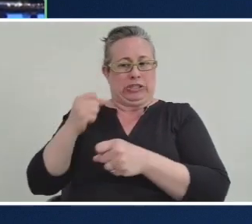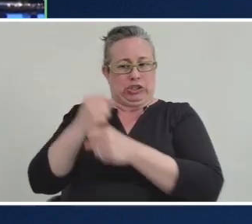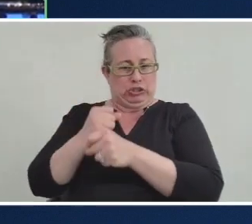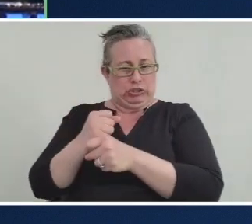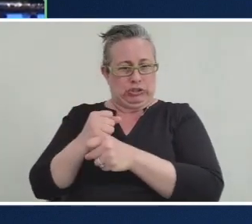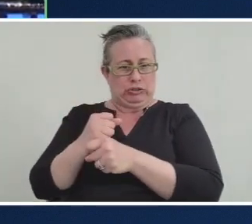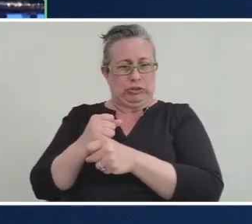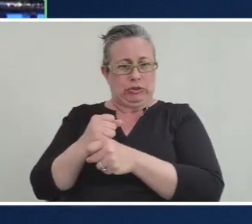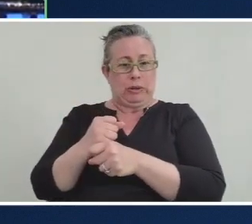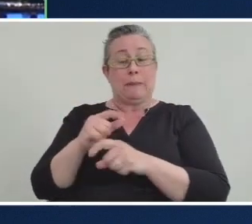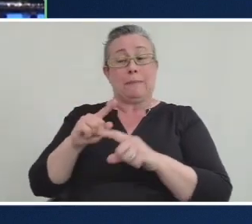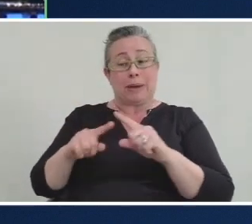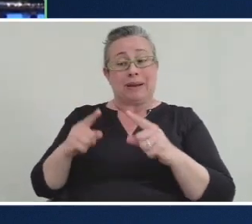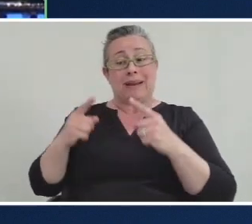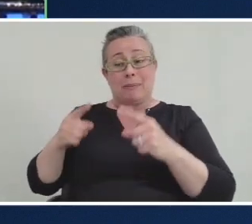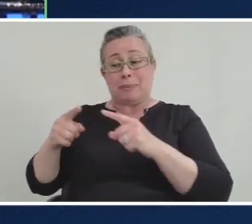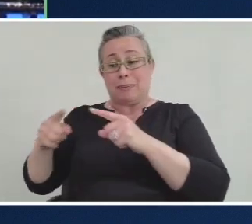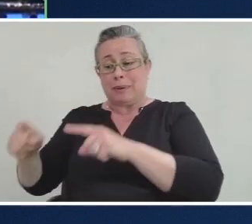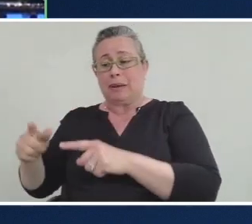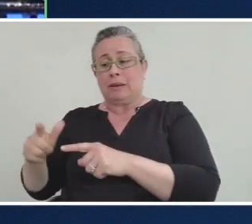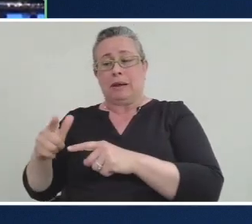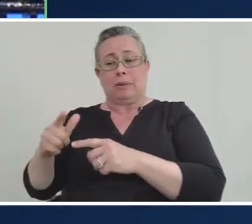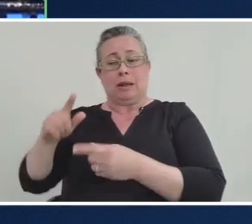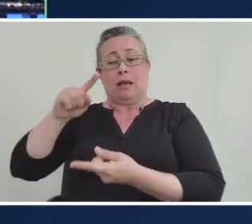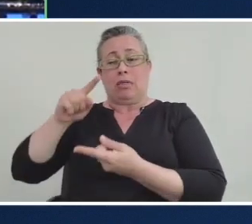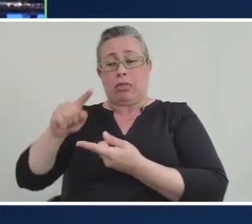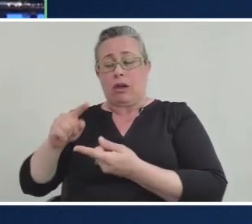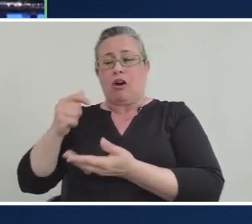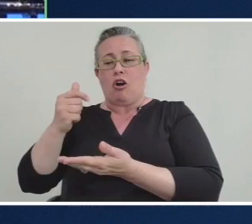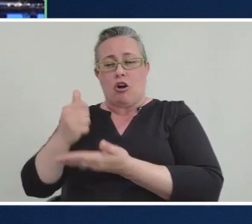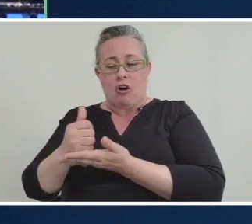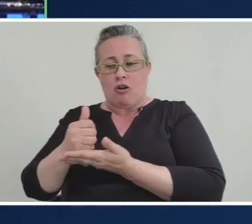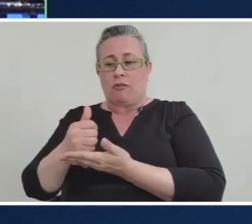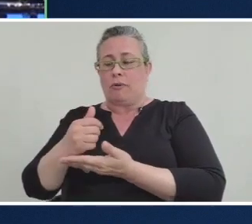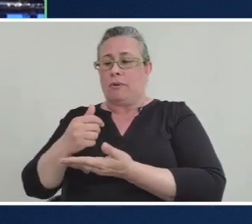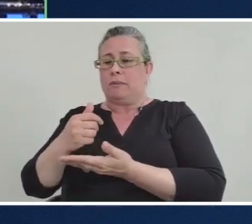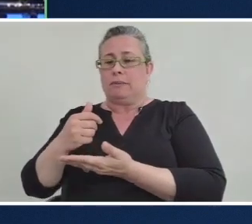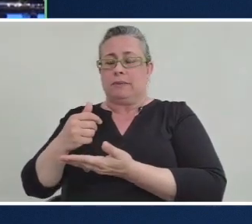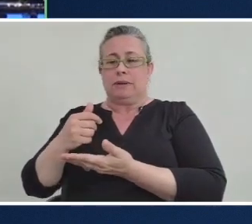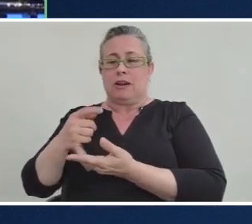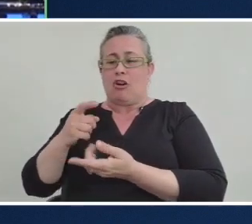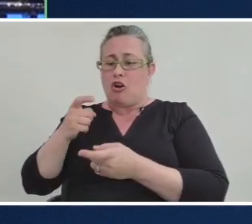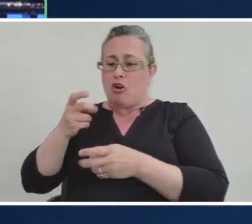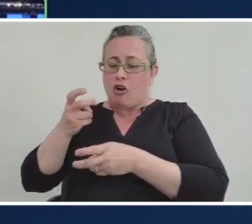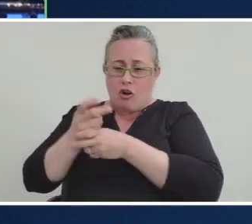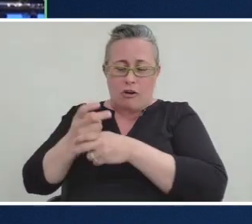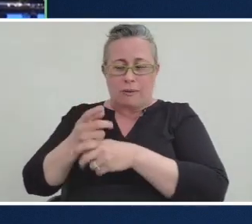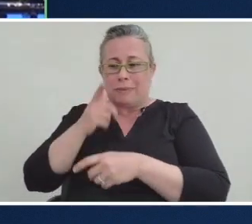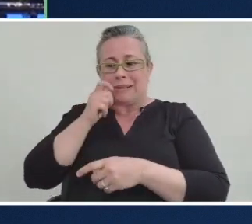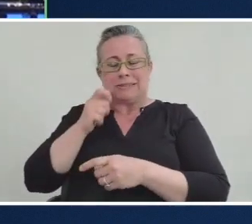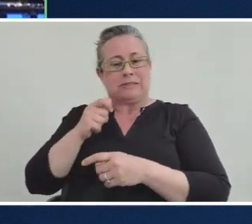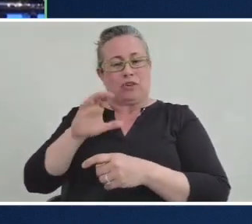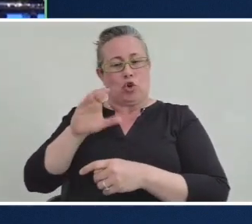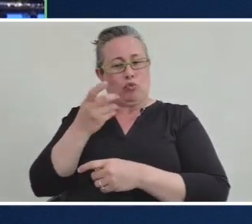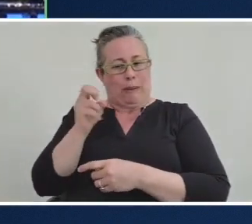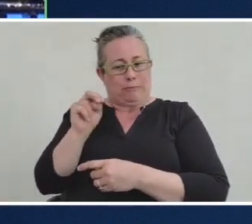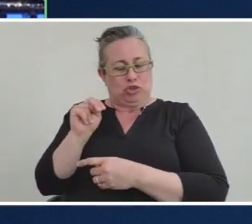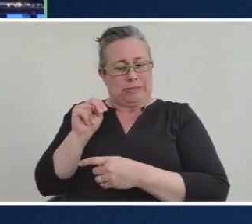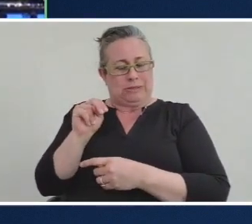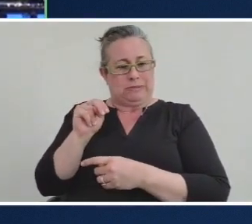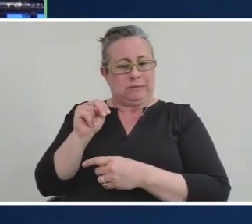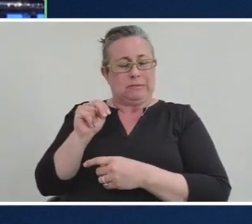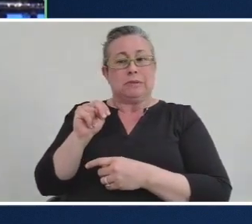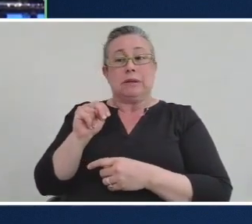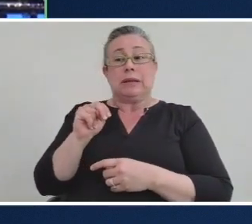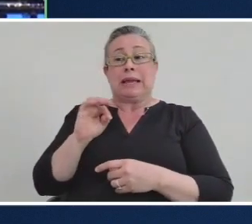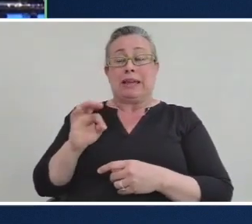of corruption. If we keep exposing corruption, it's for, you know, giving more platform